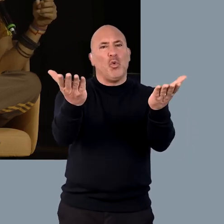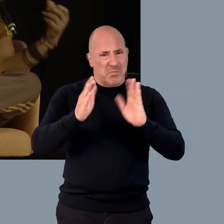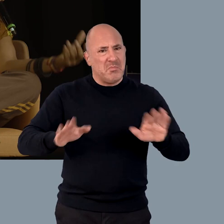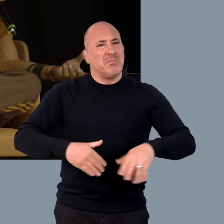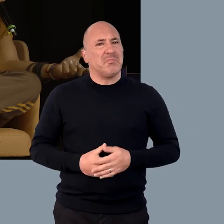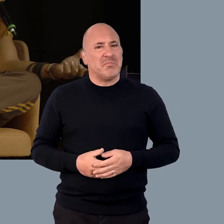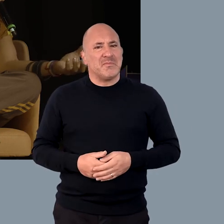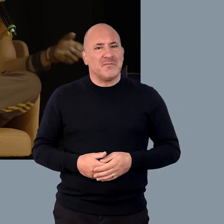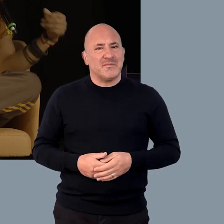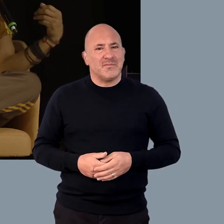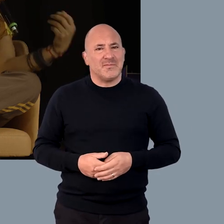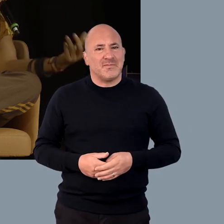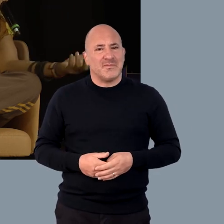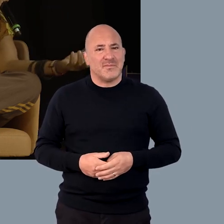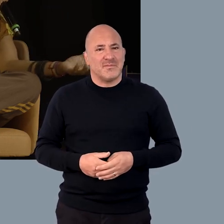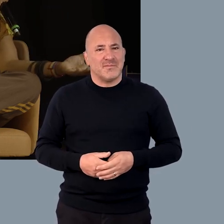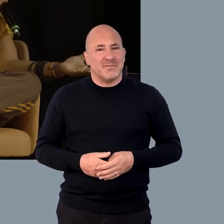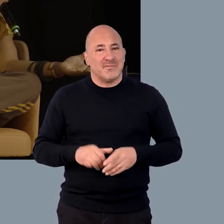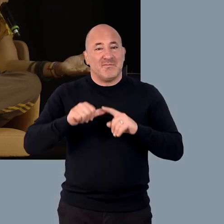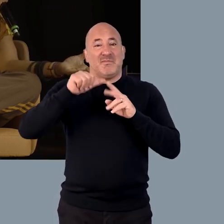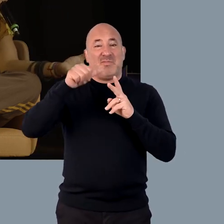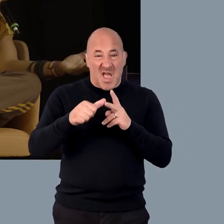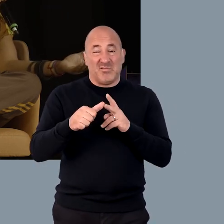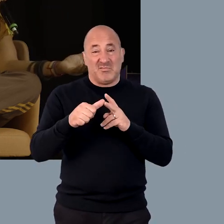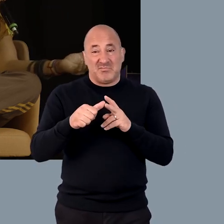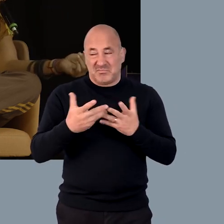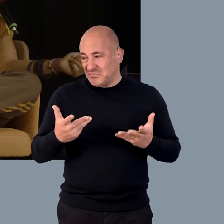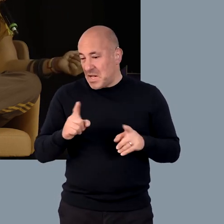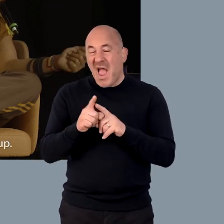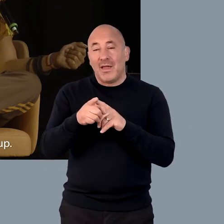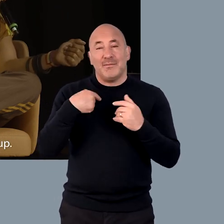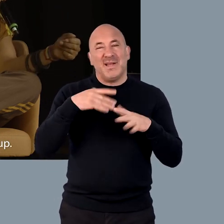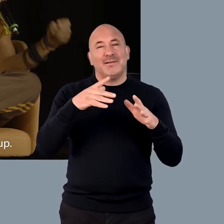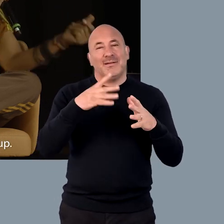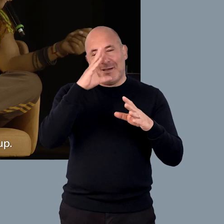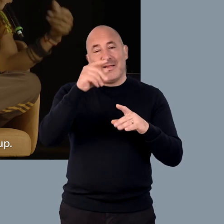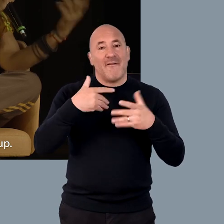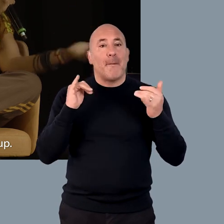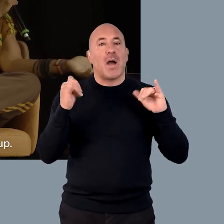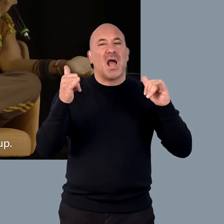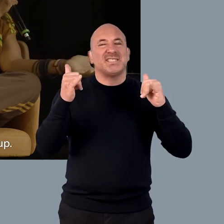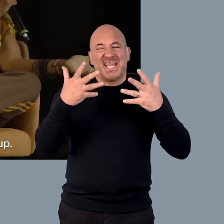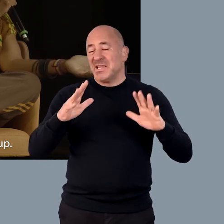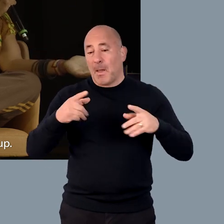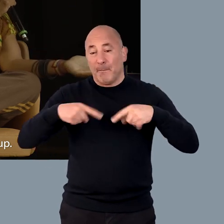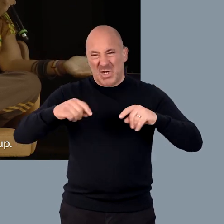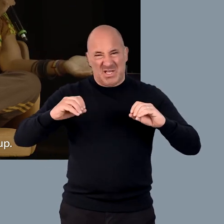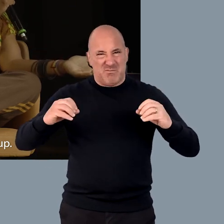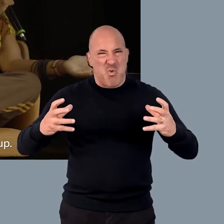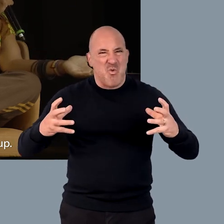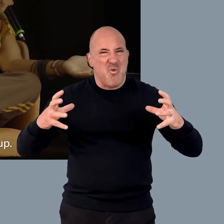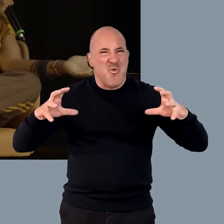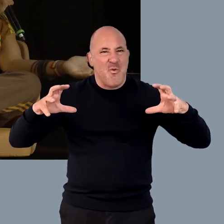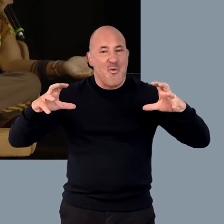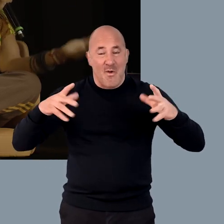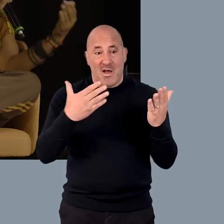create unashamedly and we have to get it out there um uh and then immediately it's having the party and turning